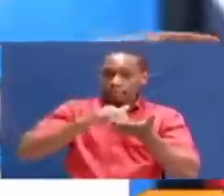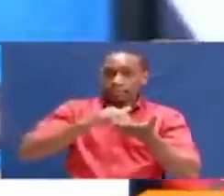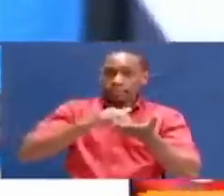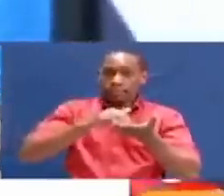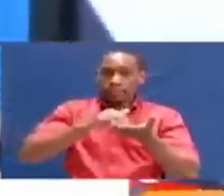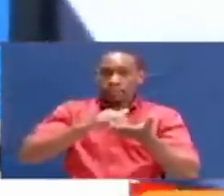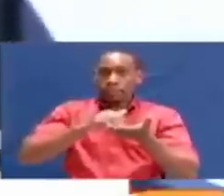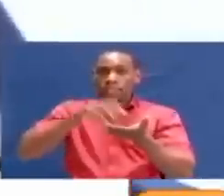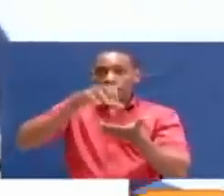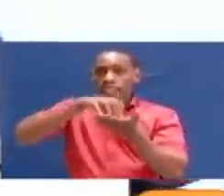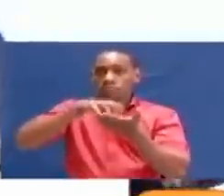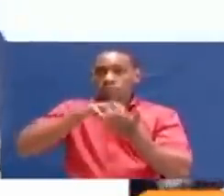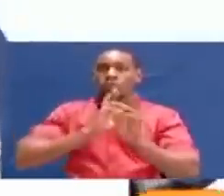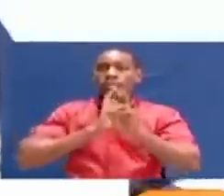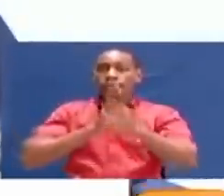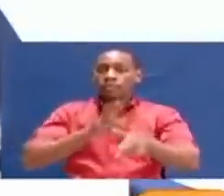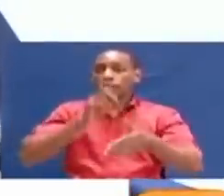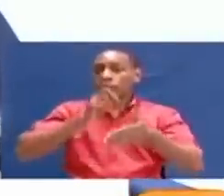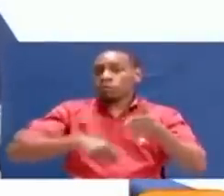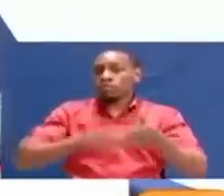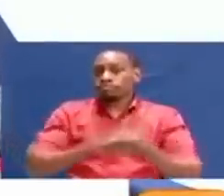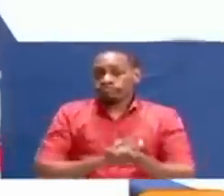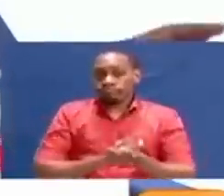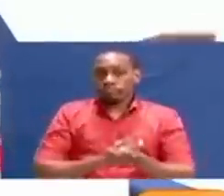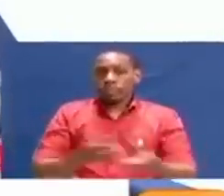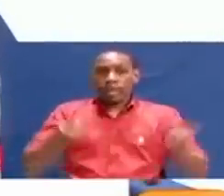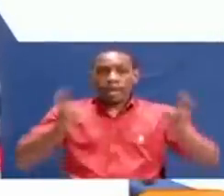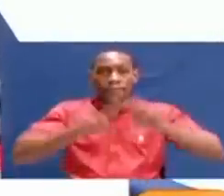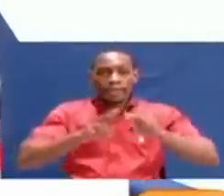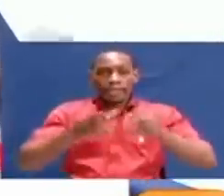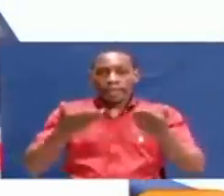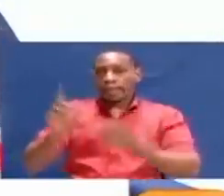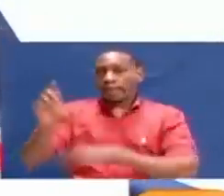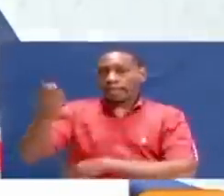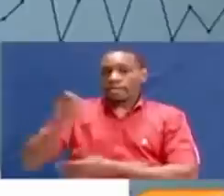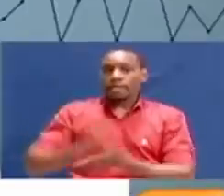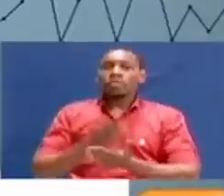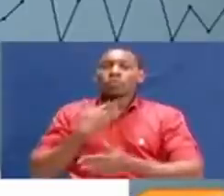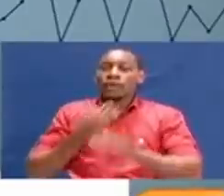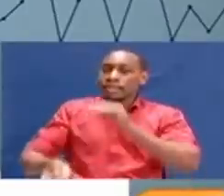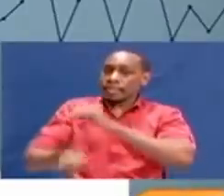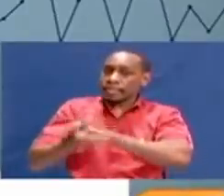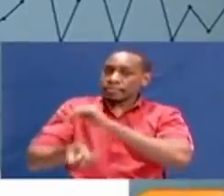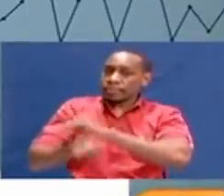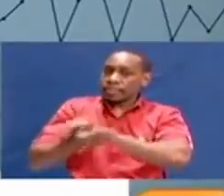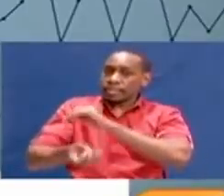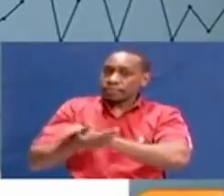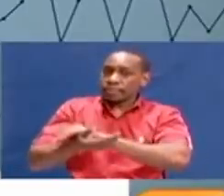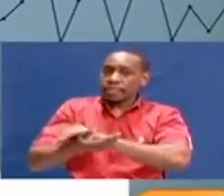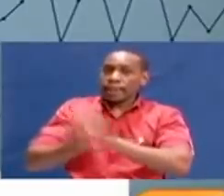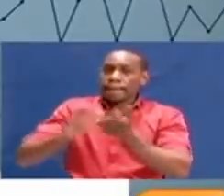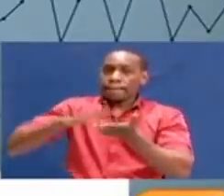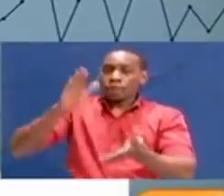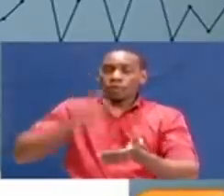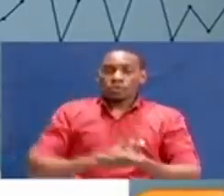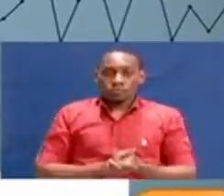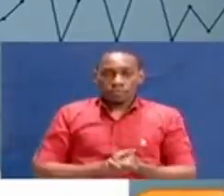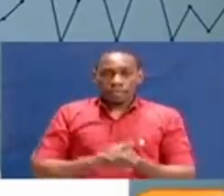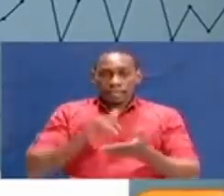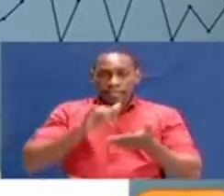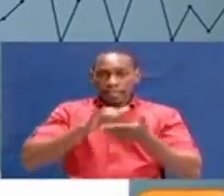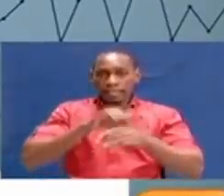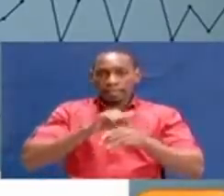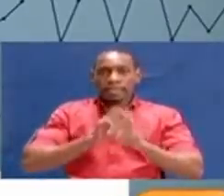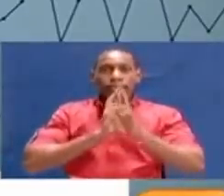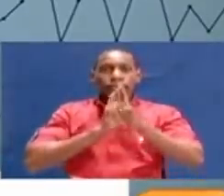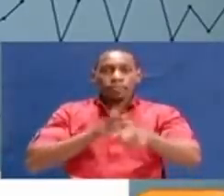trend of what has been happening in the country, and let me explain a little bit. 12th of March is when we recorded